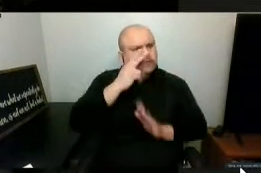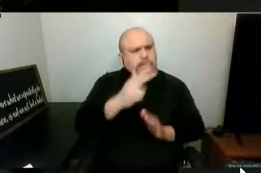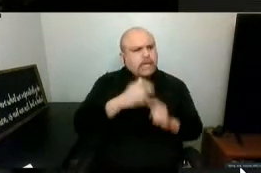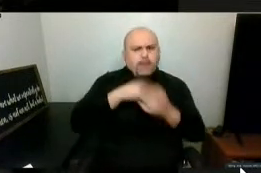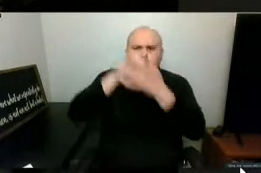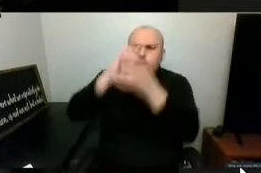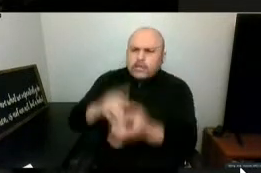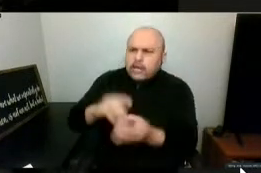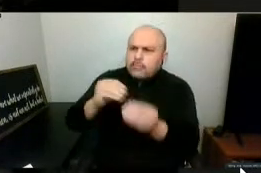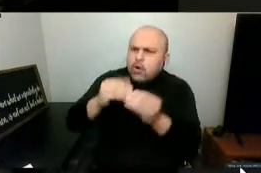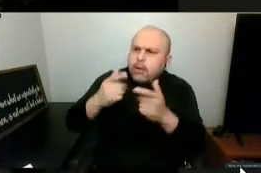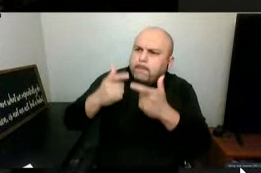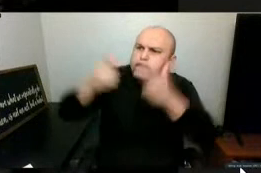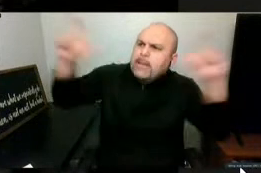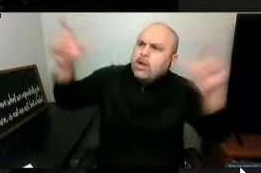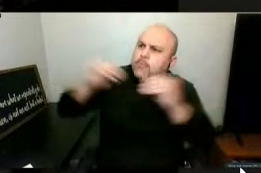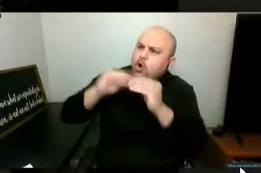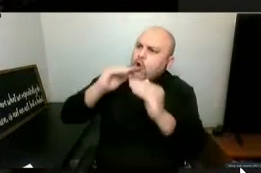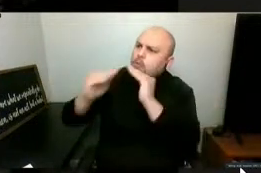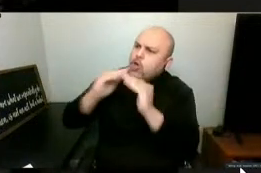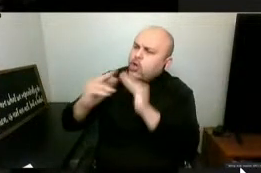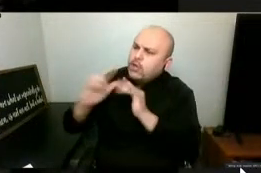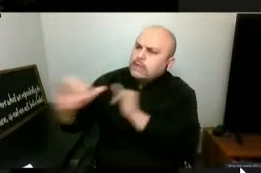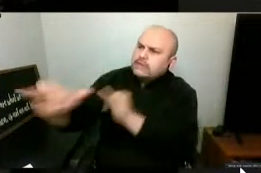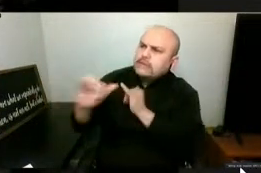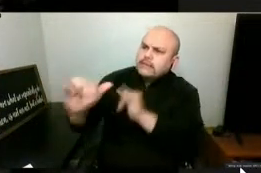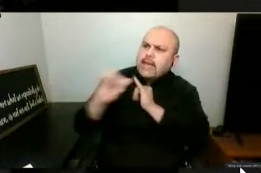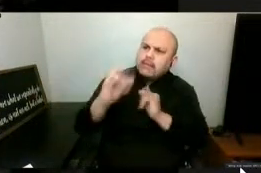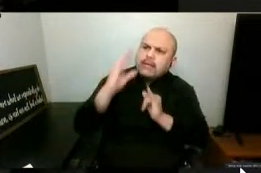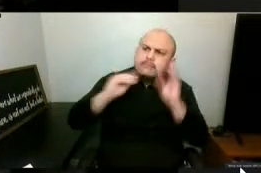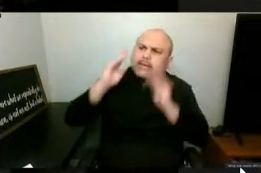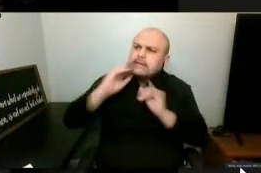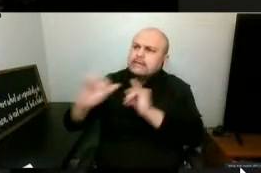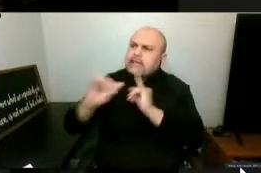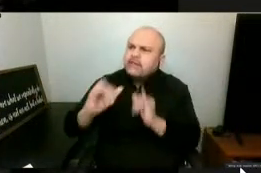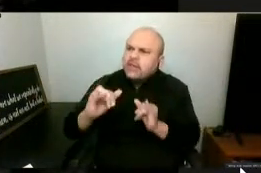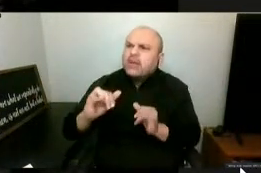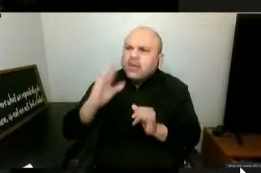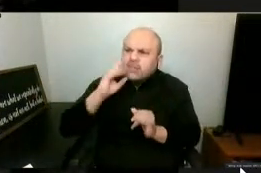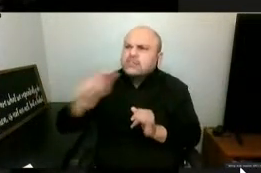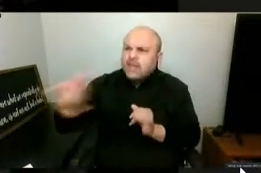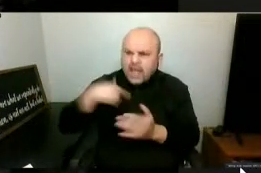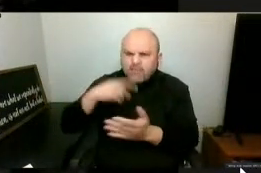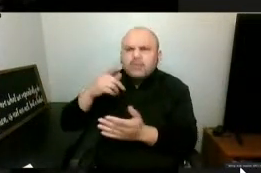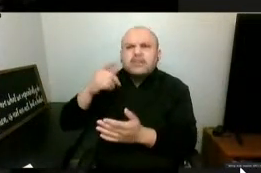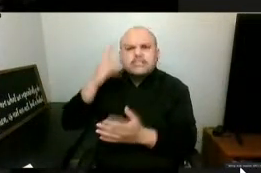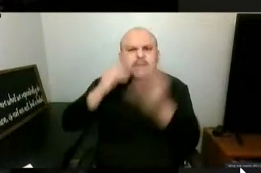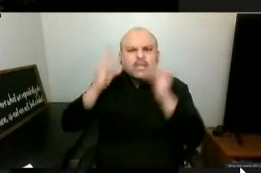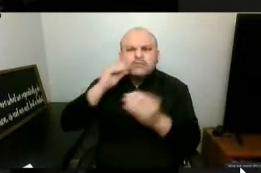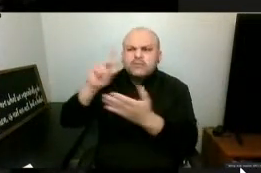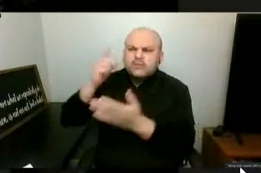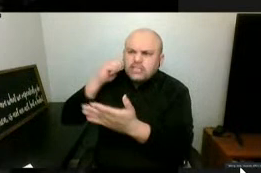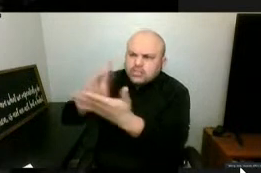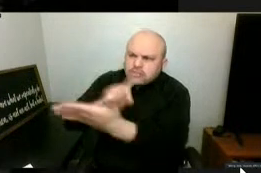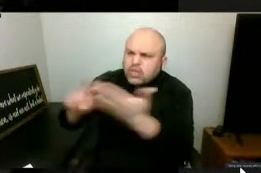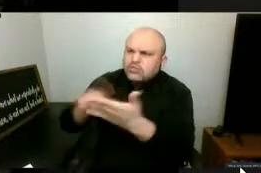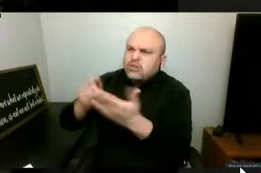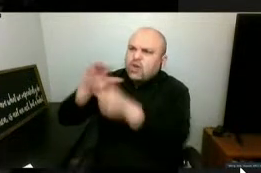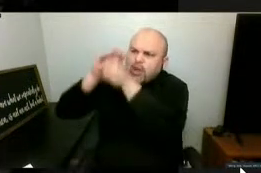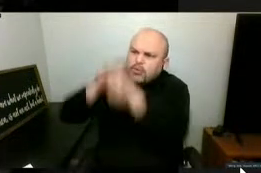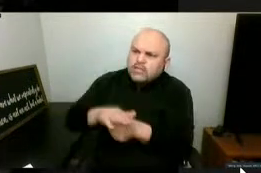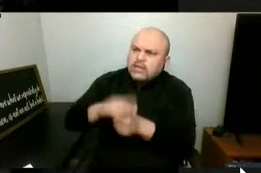community that has a history of experiencing discrimination and oppression and kind of coming together to fight